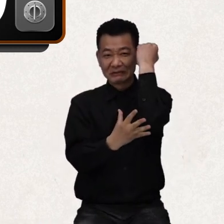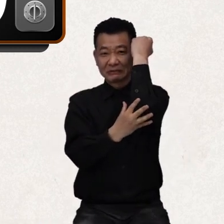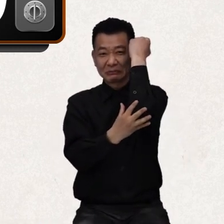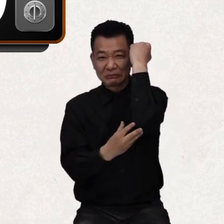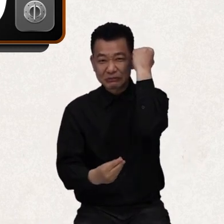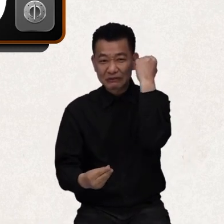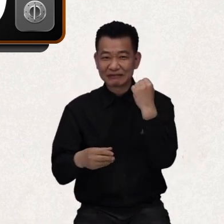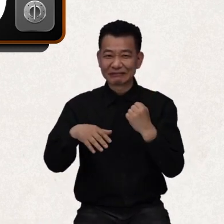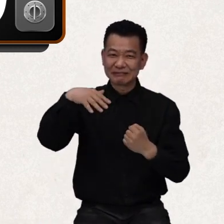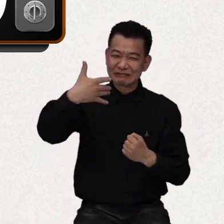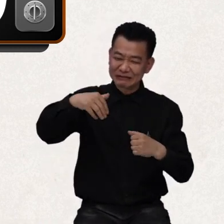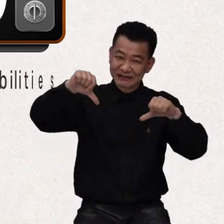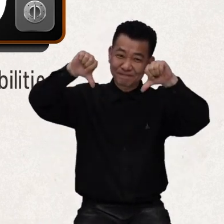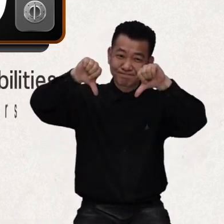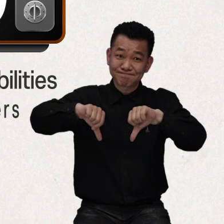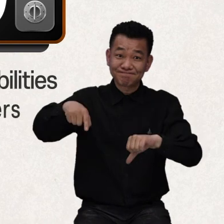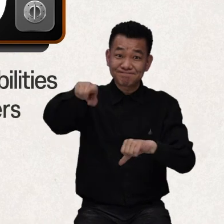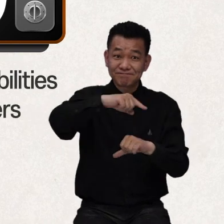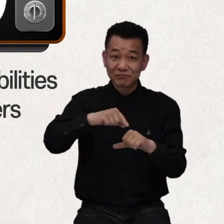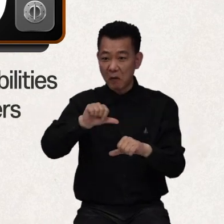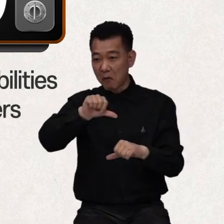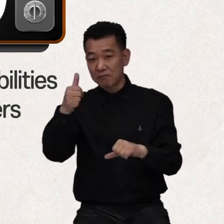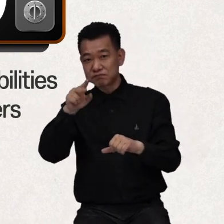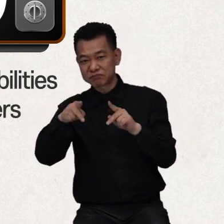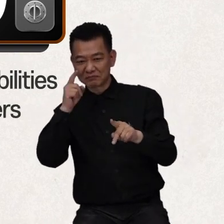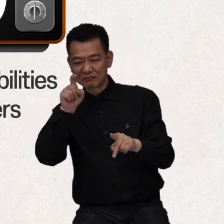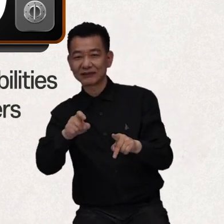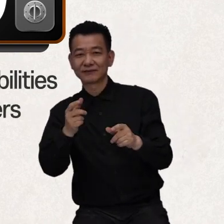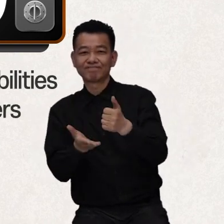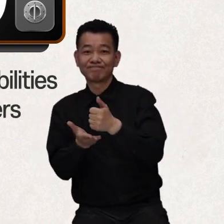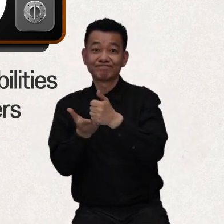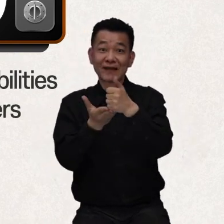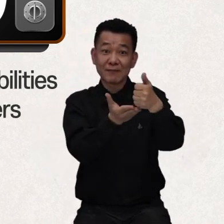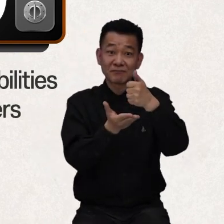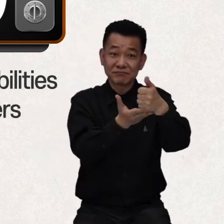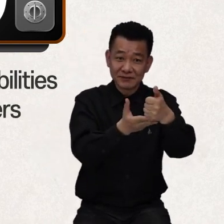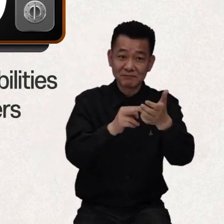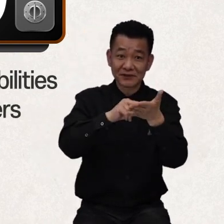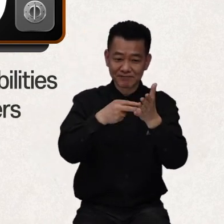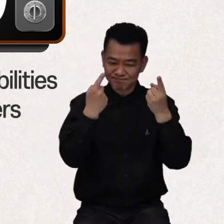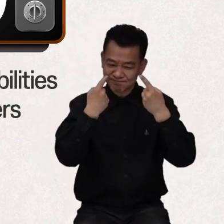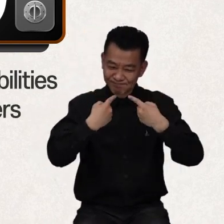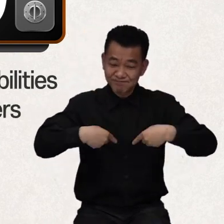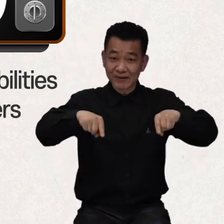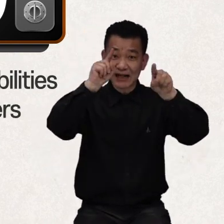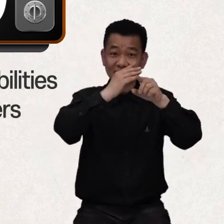or adversity and overcame their disabilities by the help of other people.